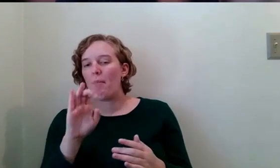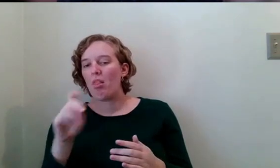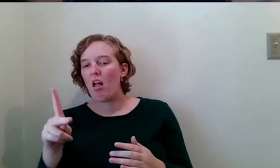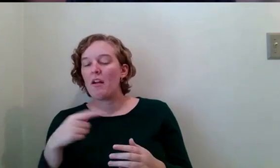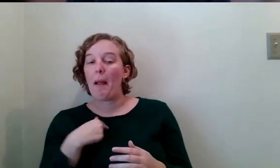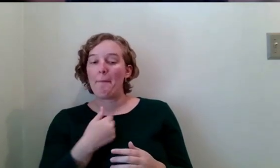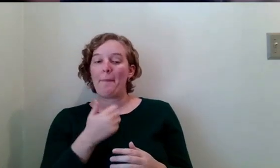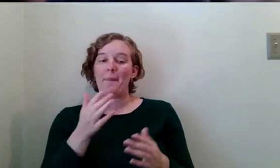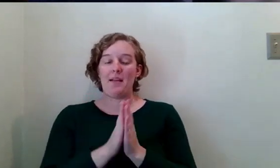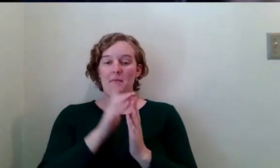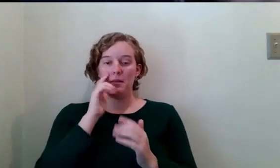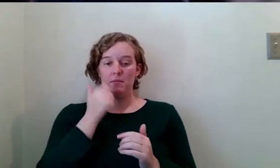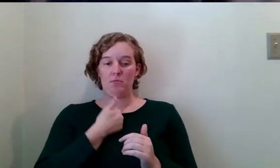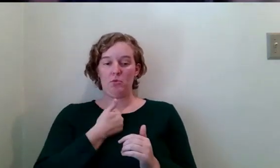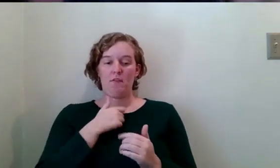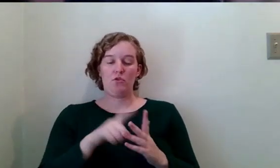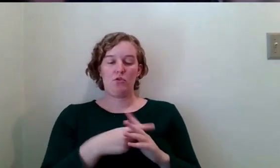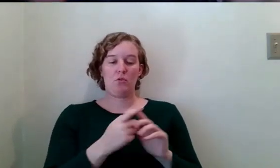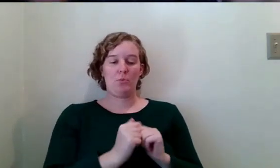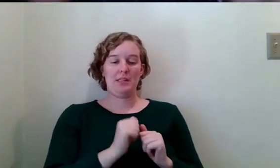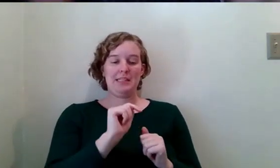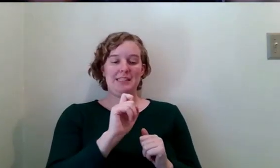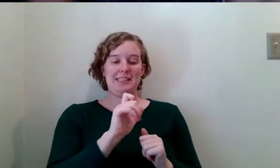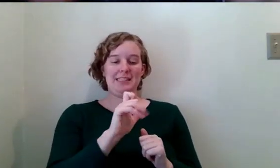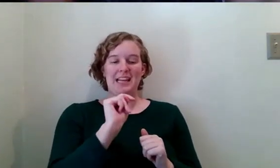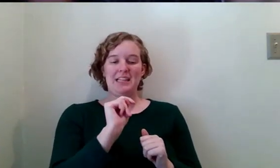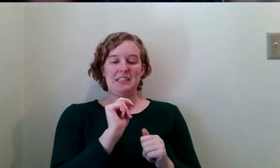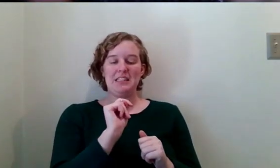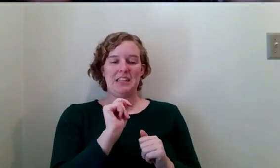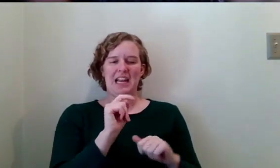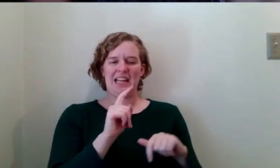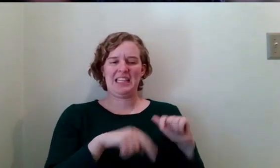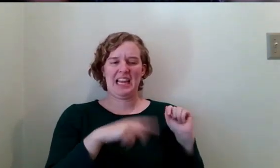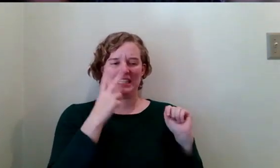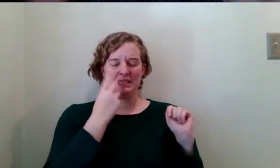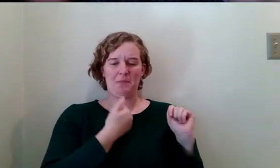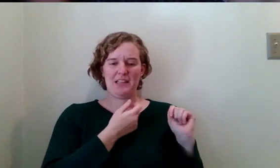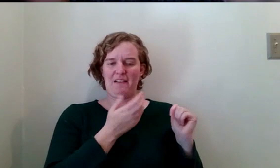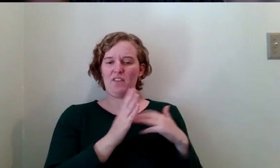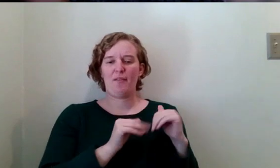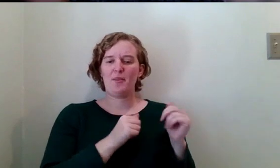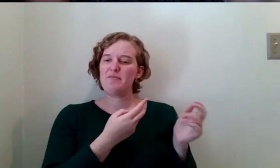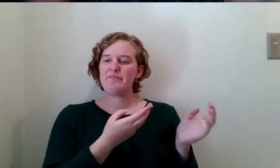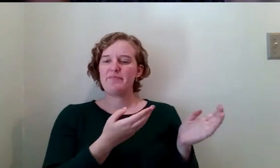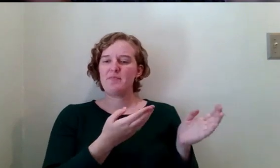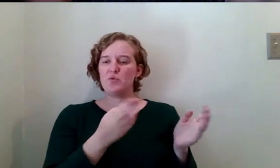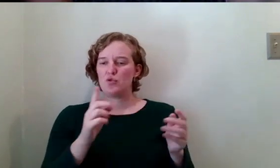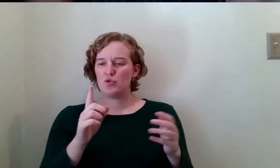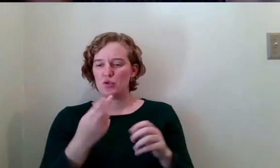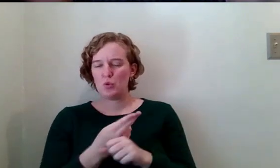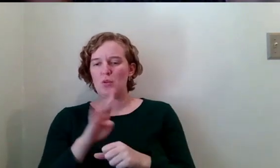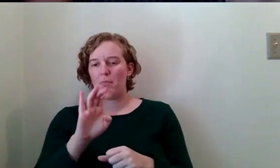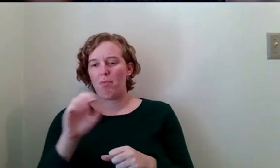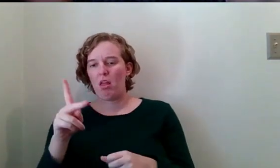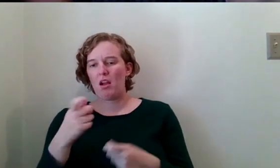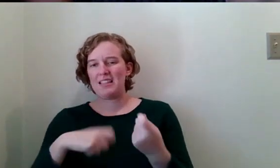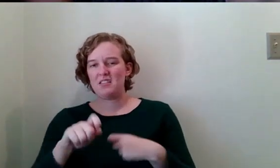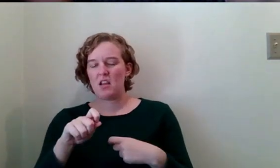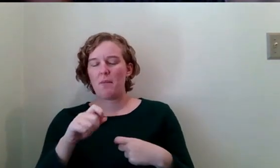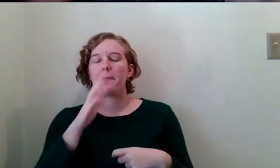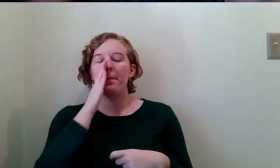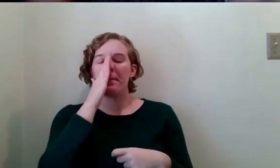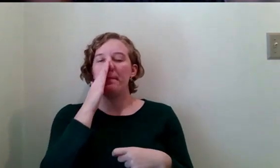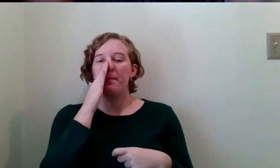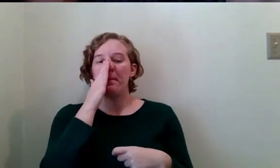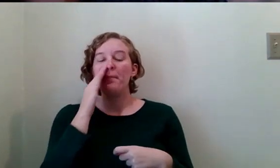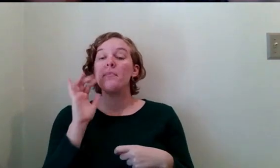I personally started out with text-based and I can't see myself comfortably switching to block-based. Yeah, so that's a good question.